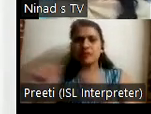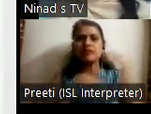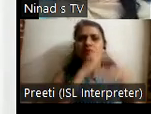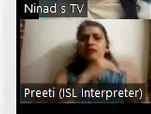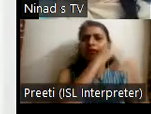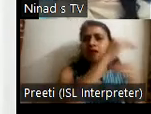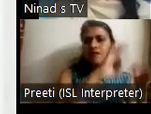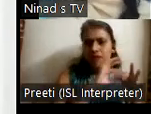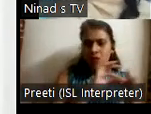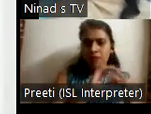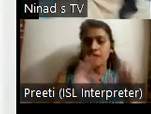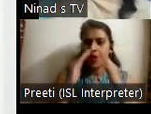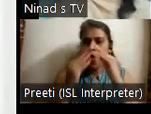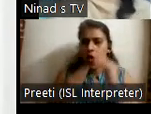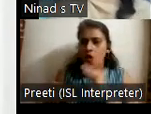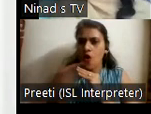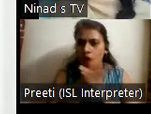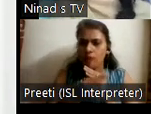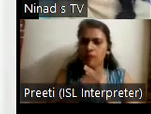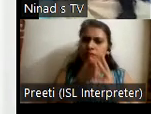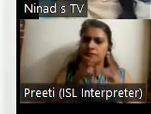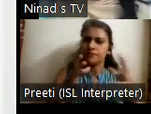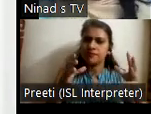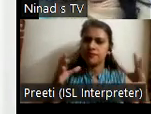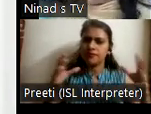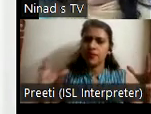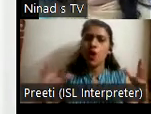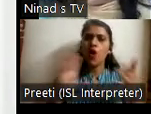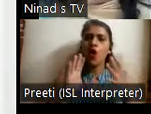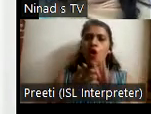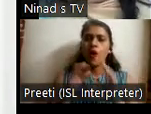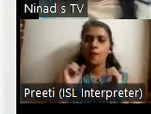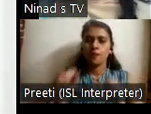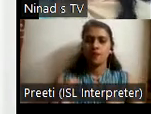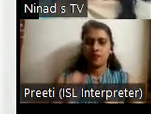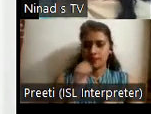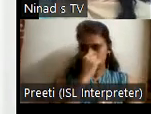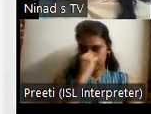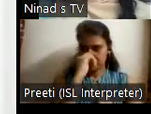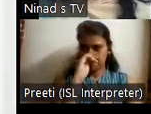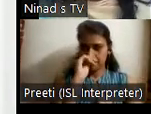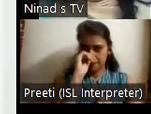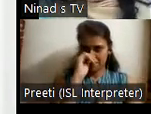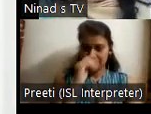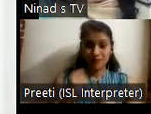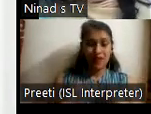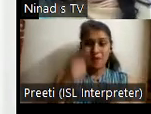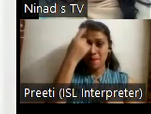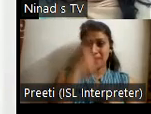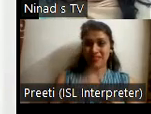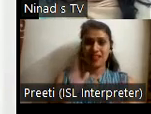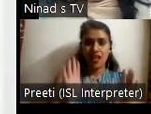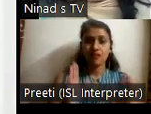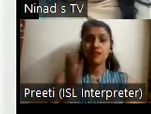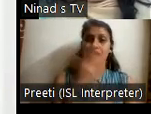to neighborhood, to larger community in which the person exists. how a person is accepted